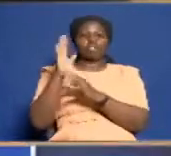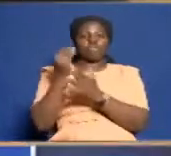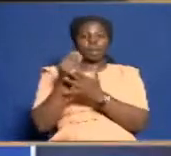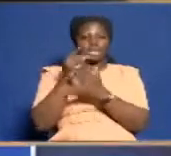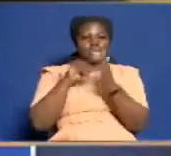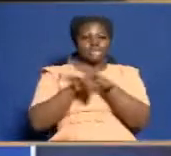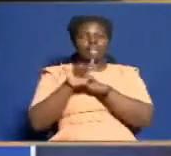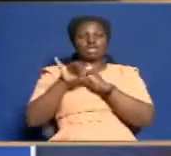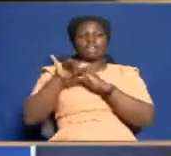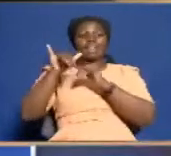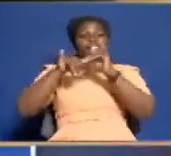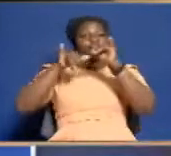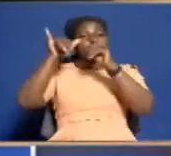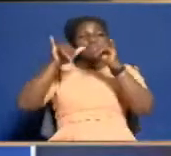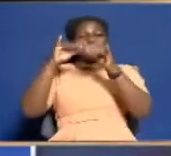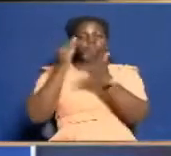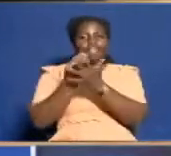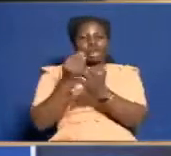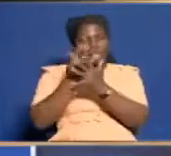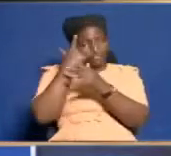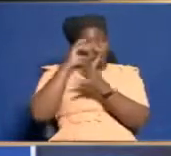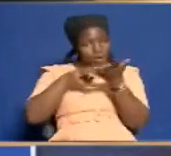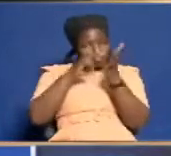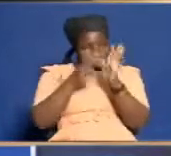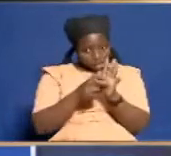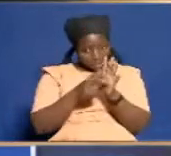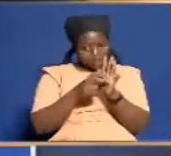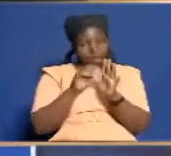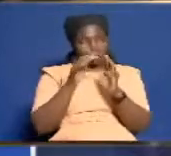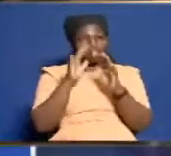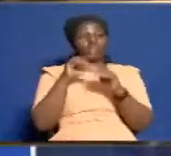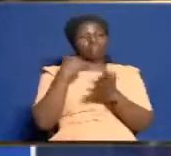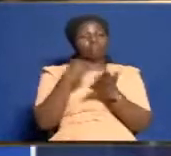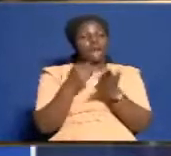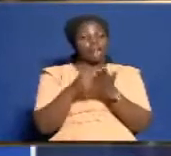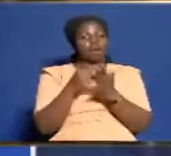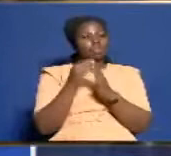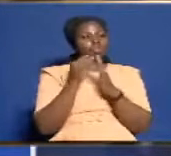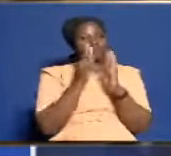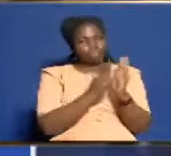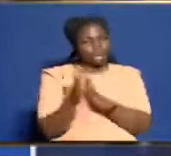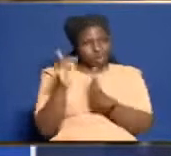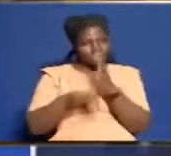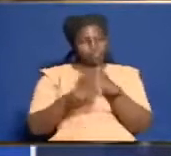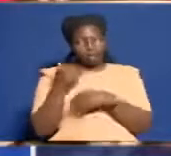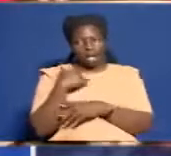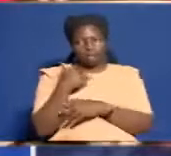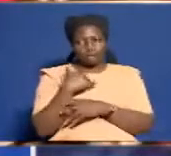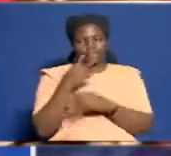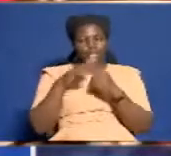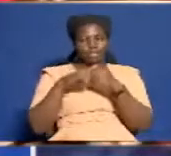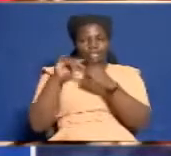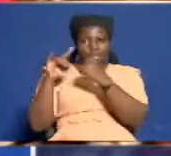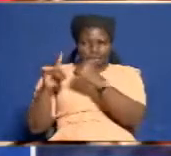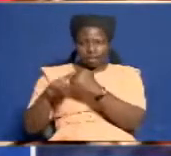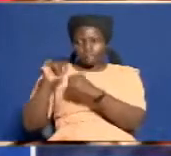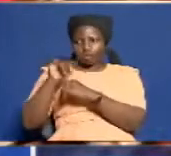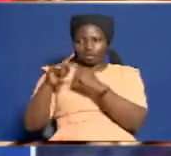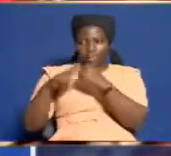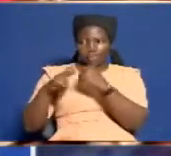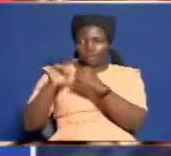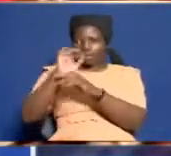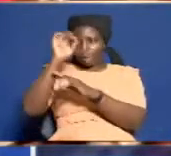external financing for projects. Overall, Uganda plans to have its budget financed by domestic revenue 76.7%